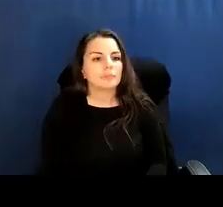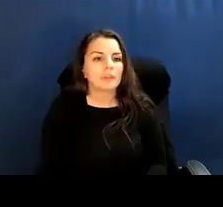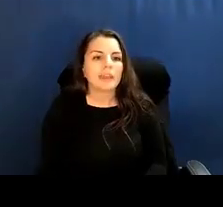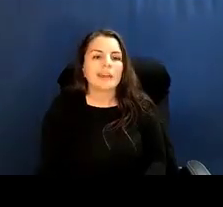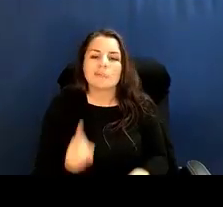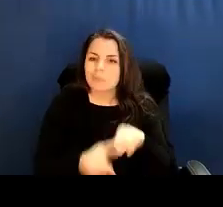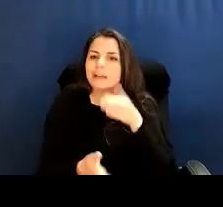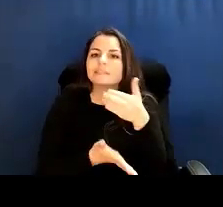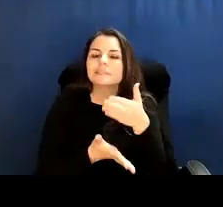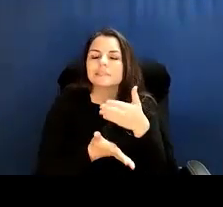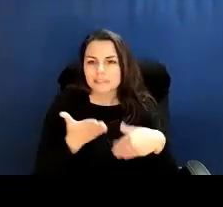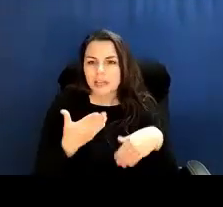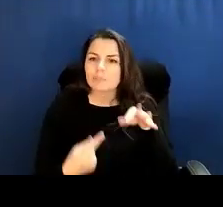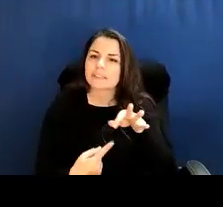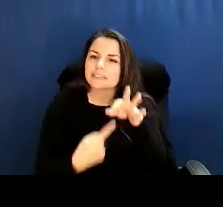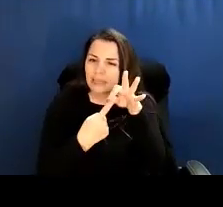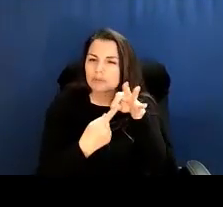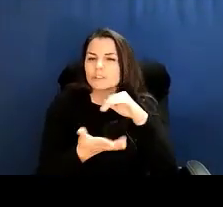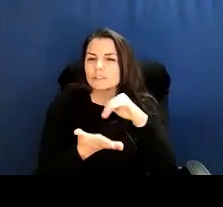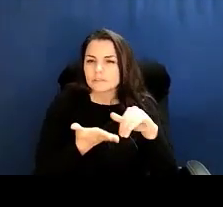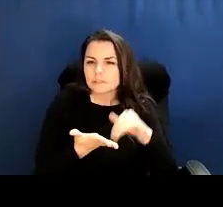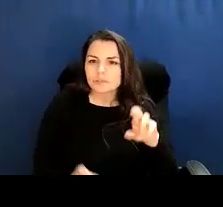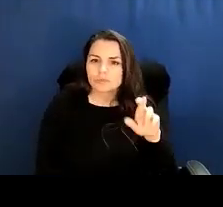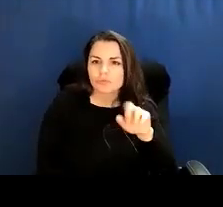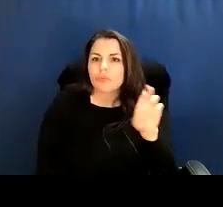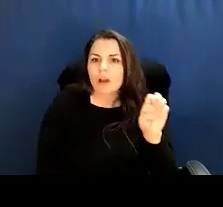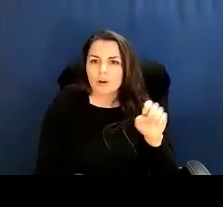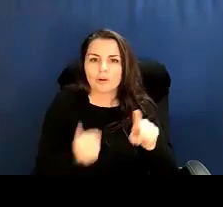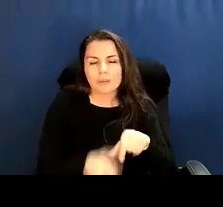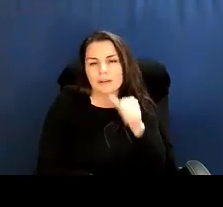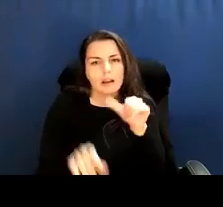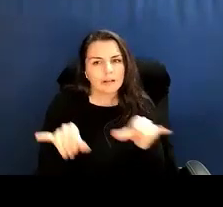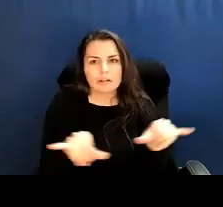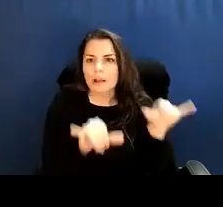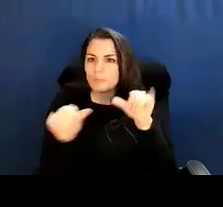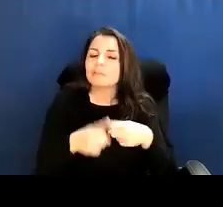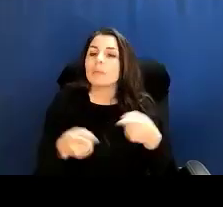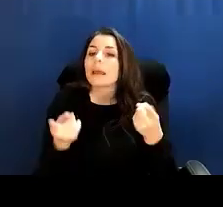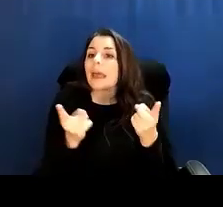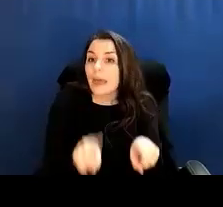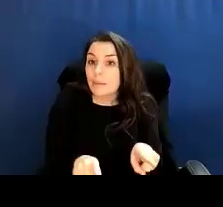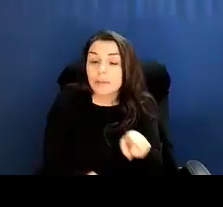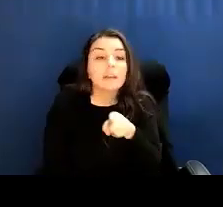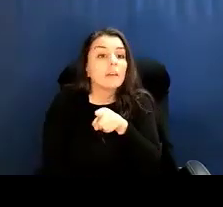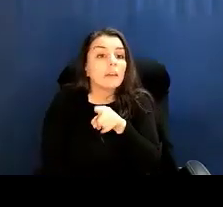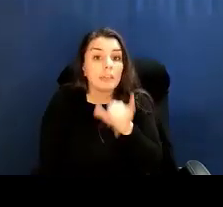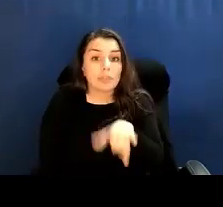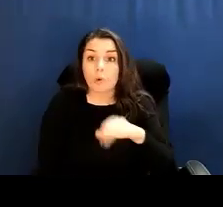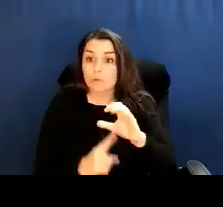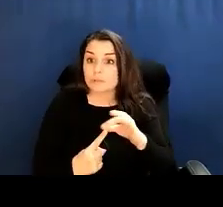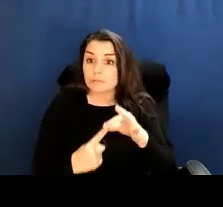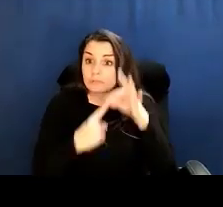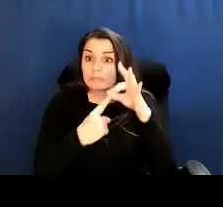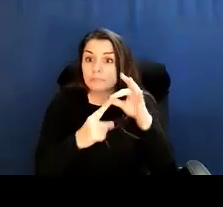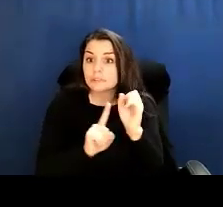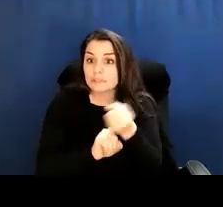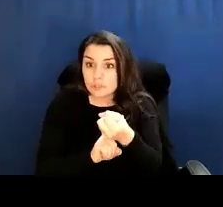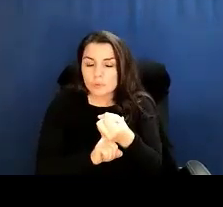exceptions that aren't really very common, but we do have those. And in those cases, you need to contact the funding